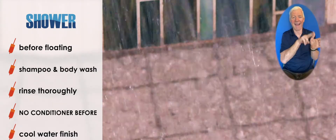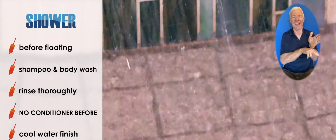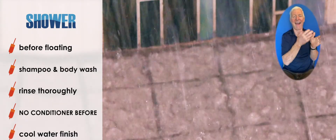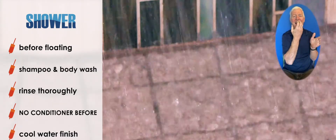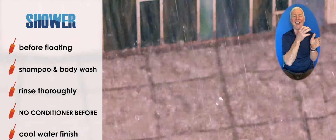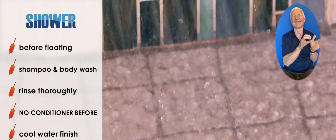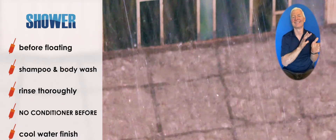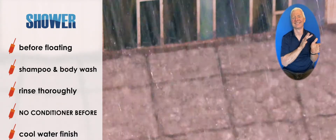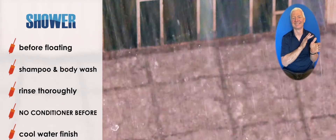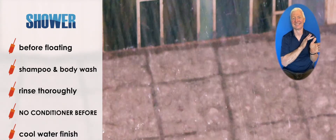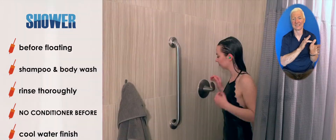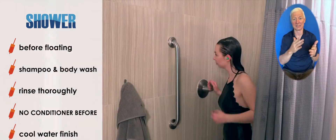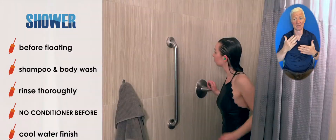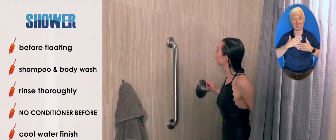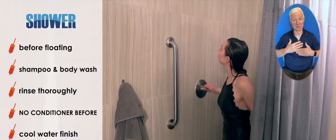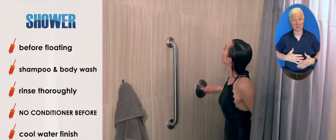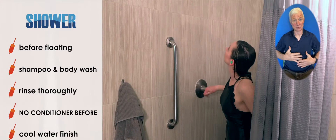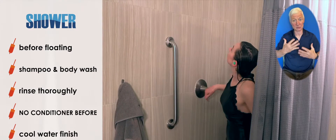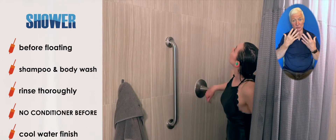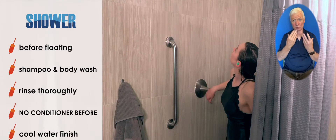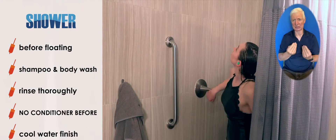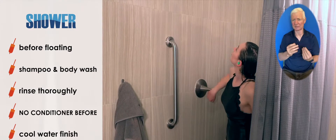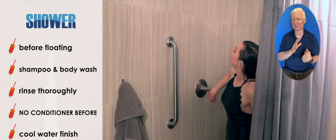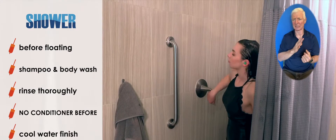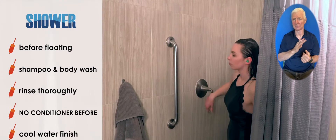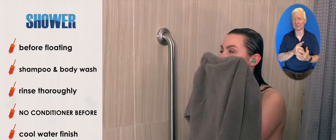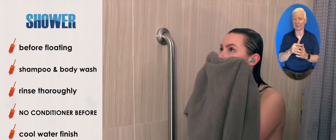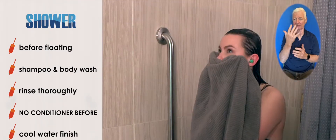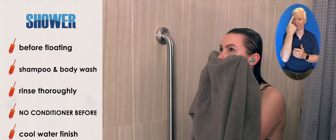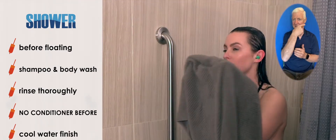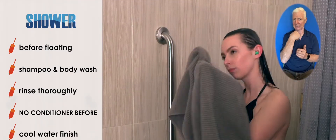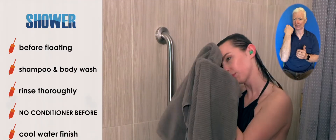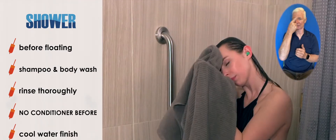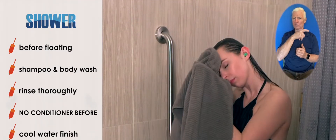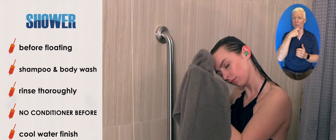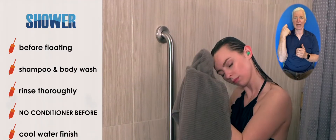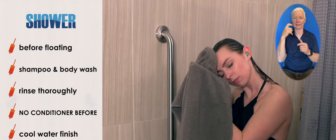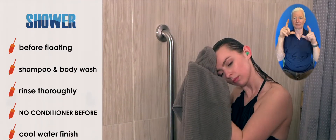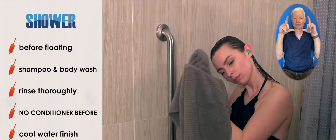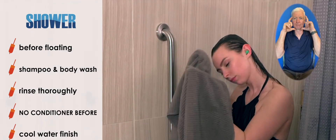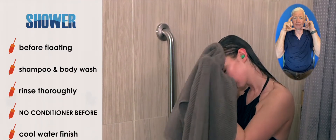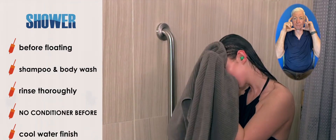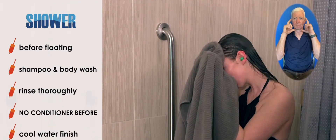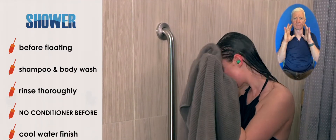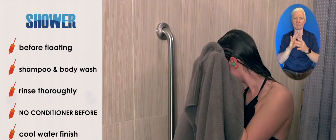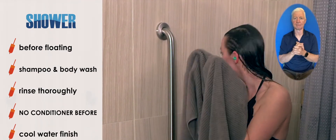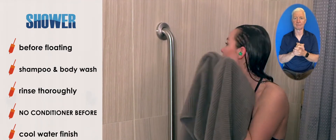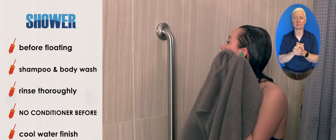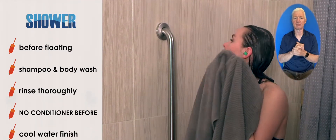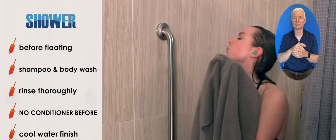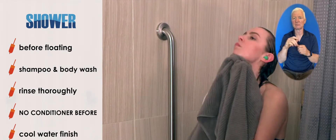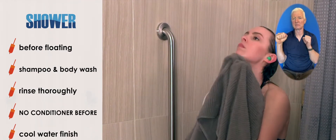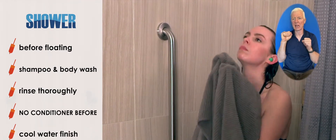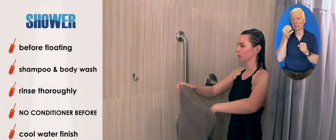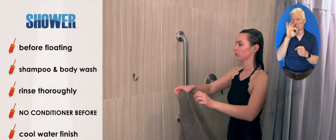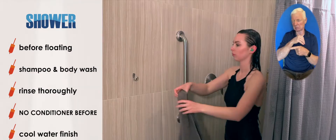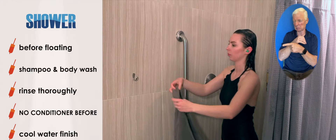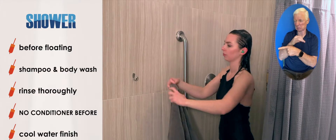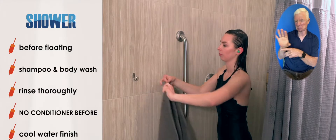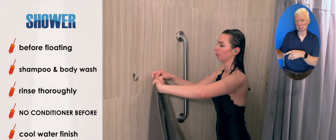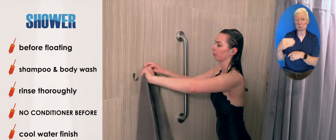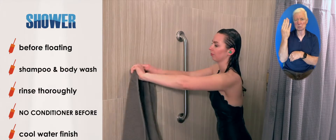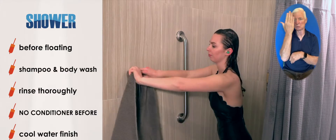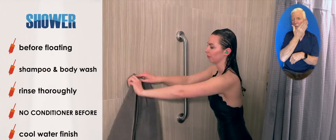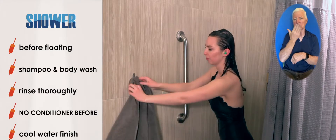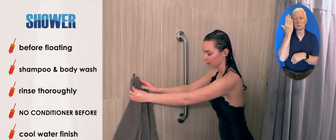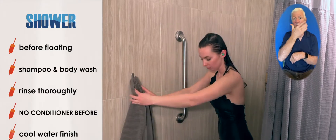feel warm when entering. You don't need to dry your body, but it's best to dry your face before getting into the float tank. Your